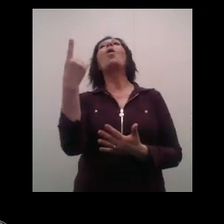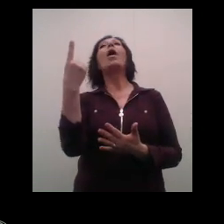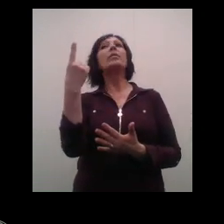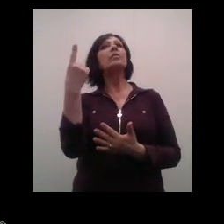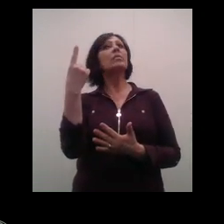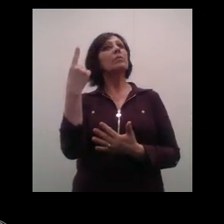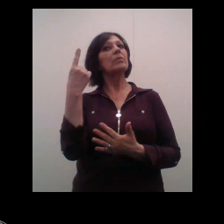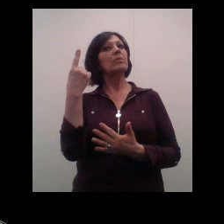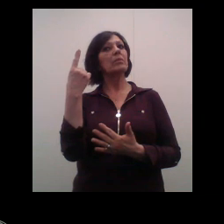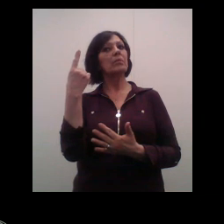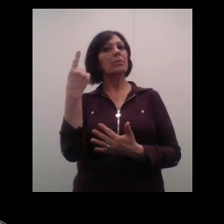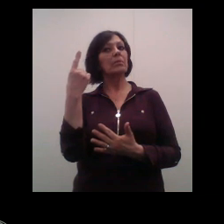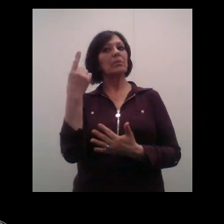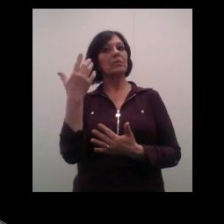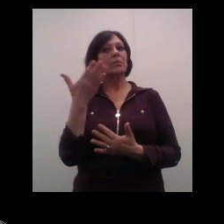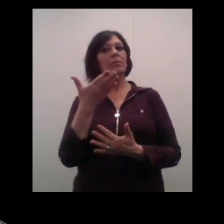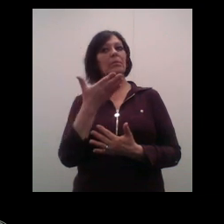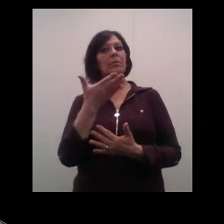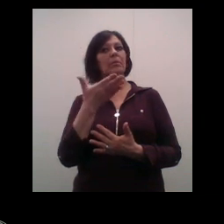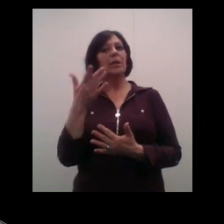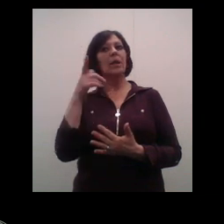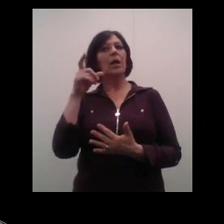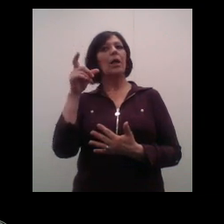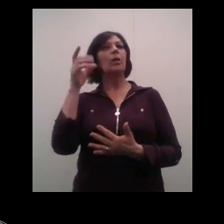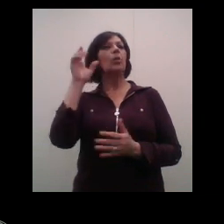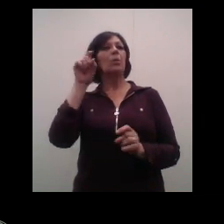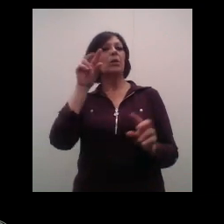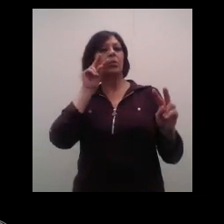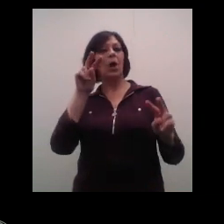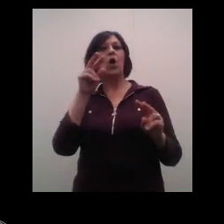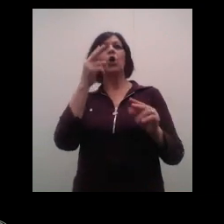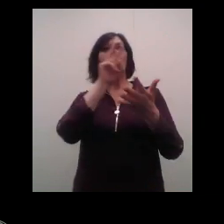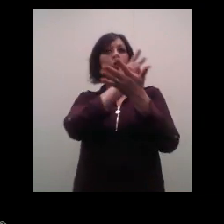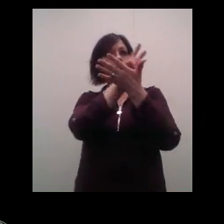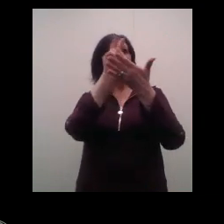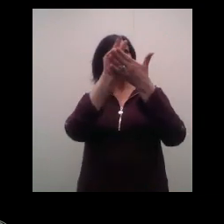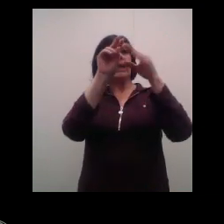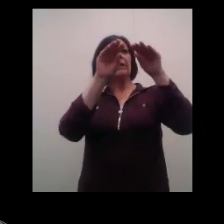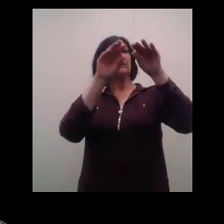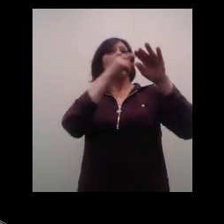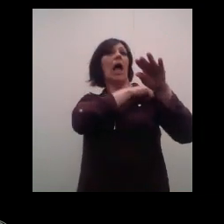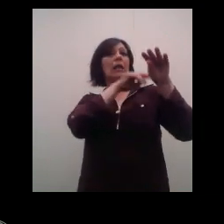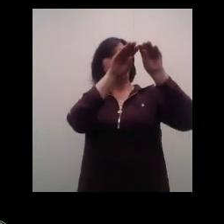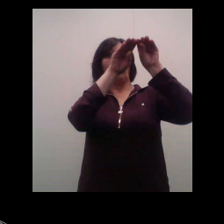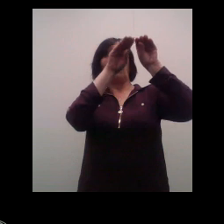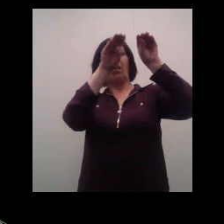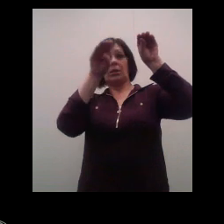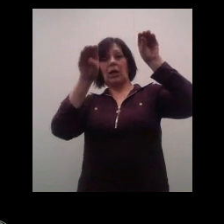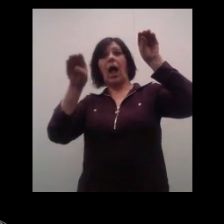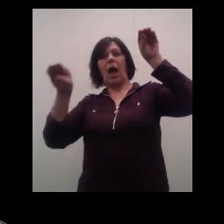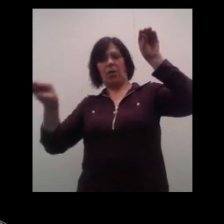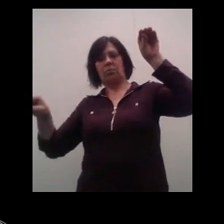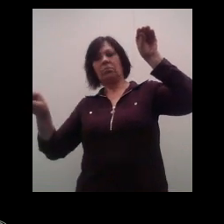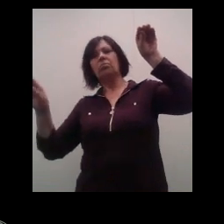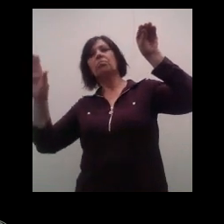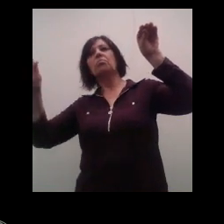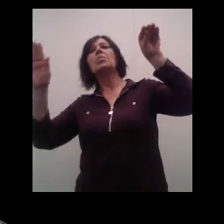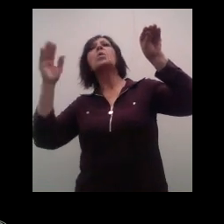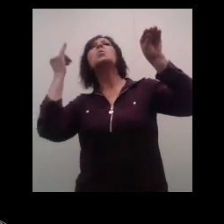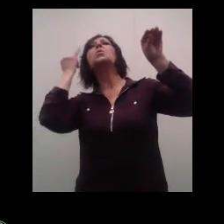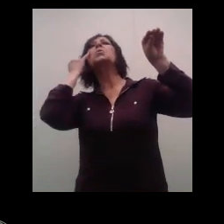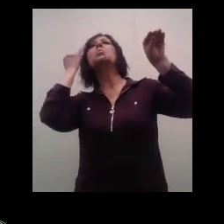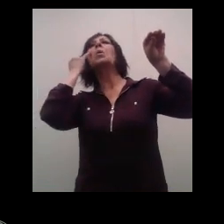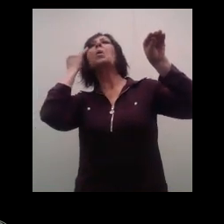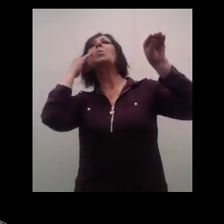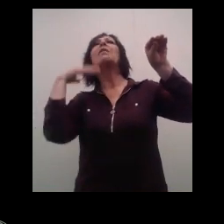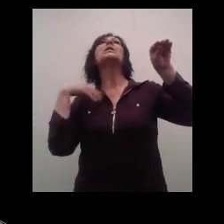goes into it is that there has to be 2 weeks of a downward trend of hospitalizations. And let's say, we see 10 straight